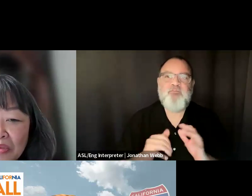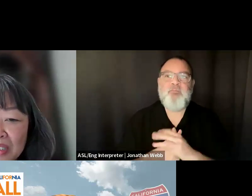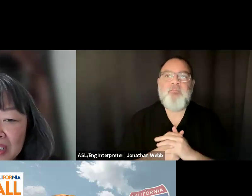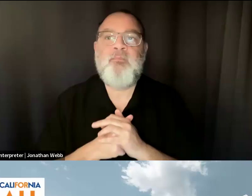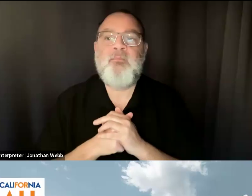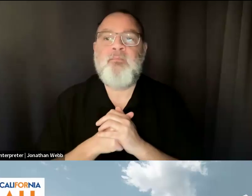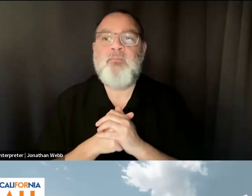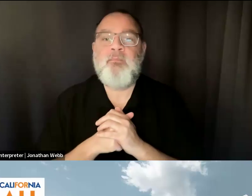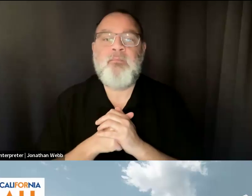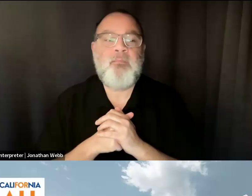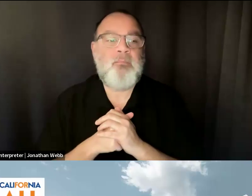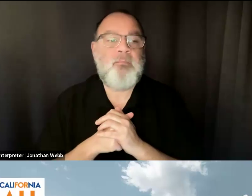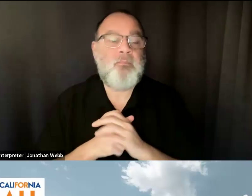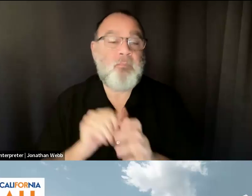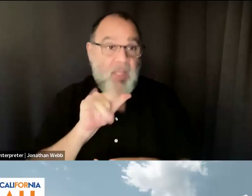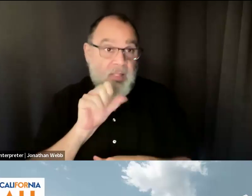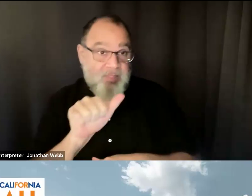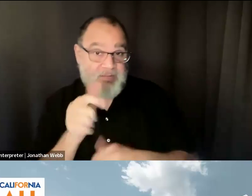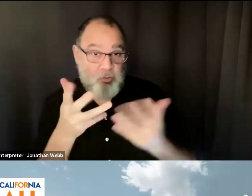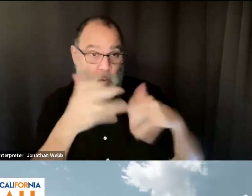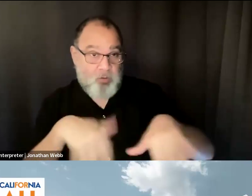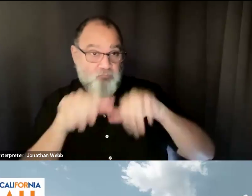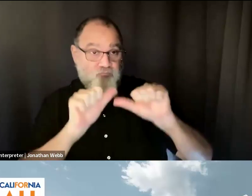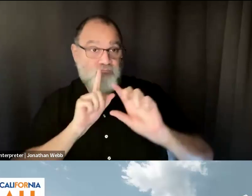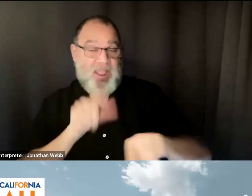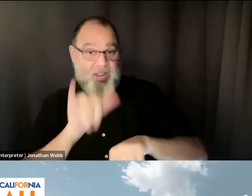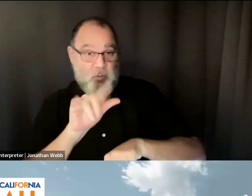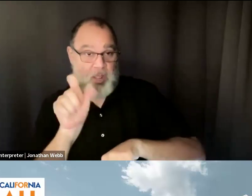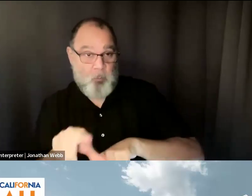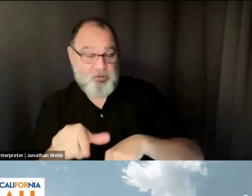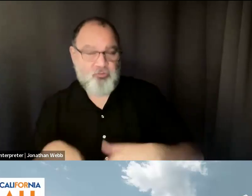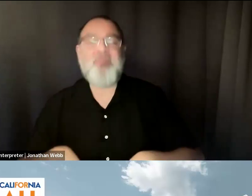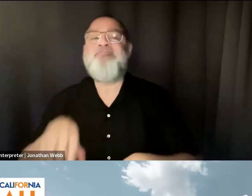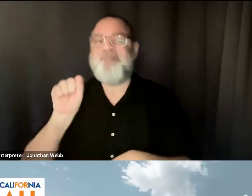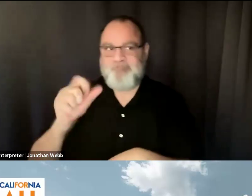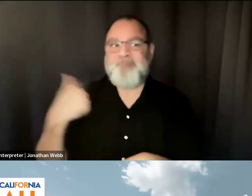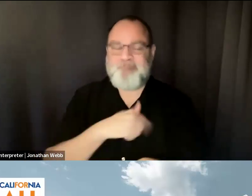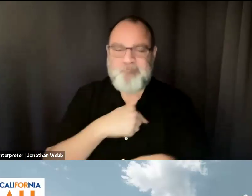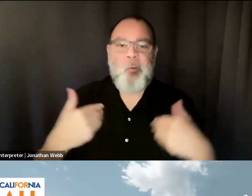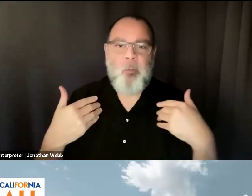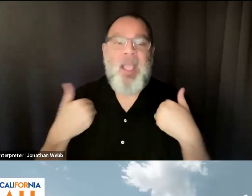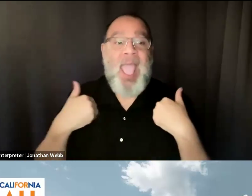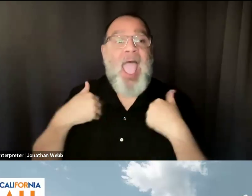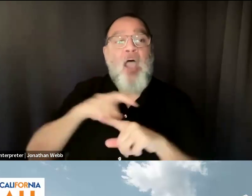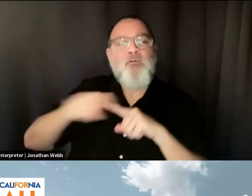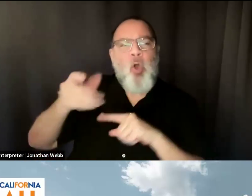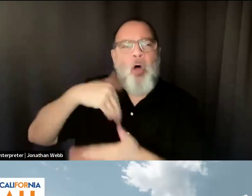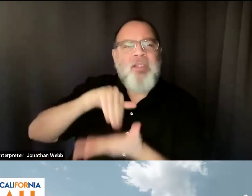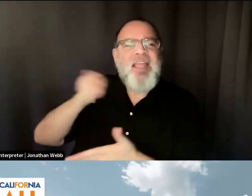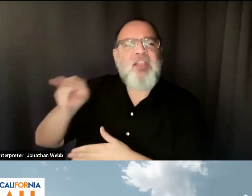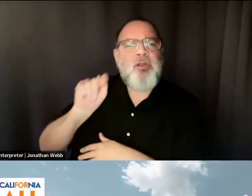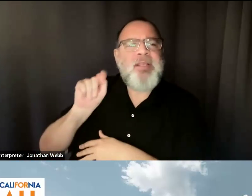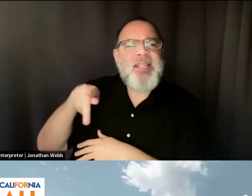Lisa, did you want to? Sure. TPA? Yes, so we actually have the call center at the TPA,